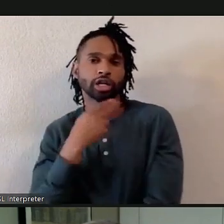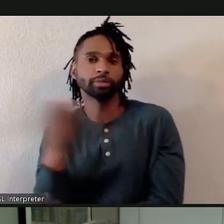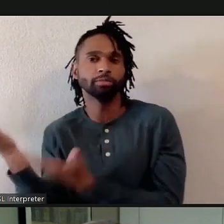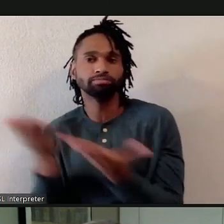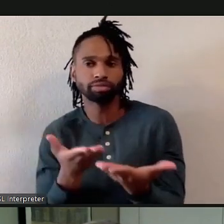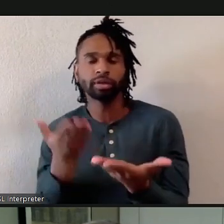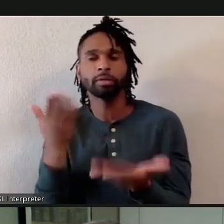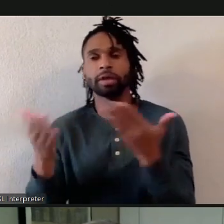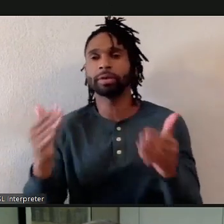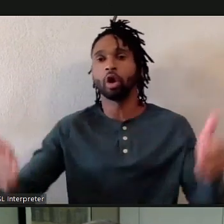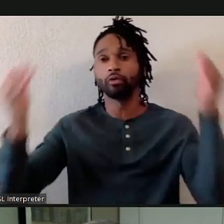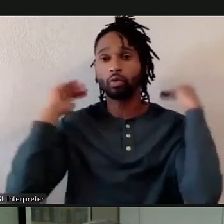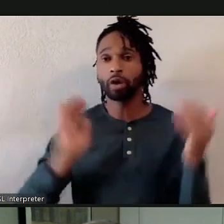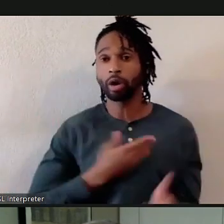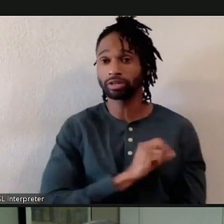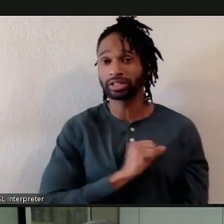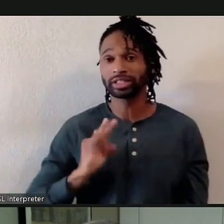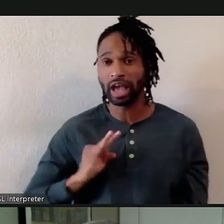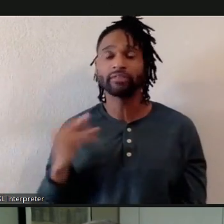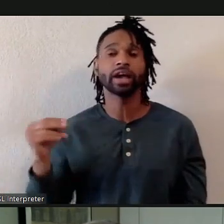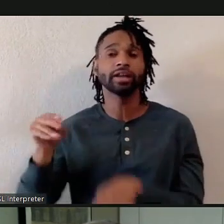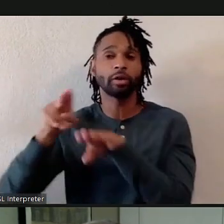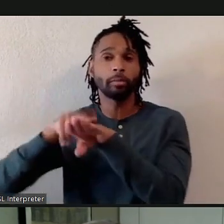our staff and our beds.